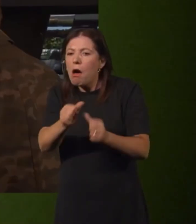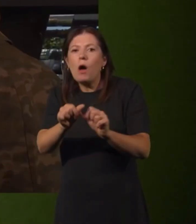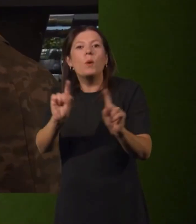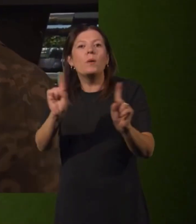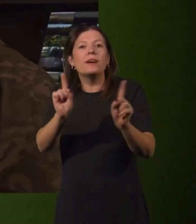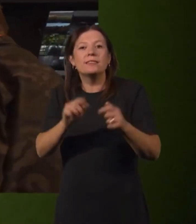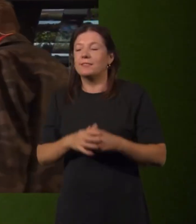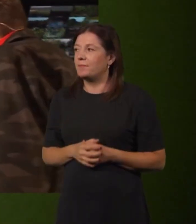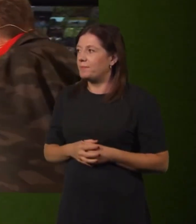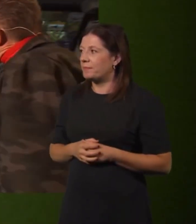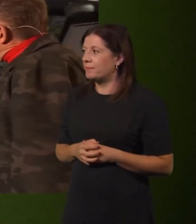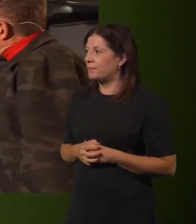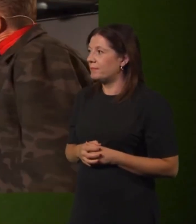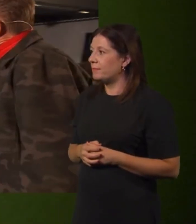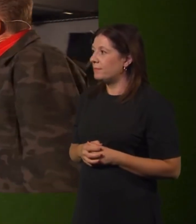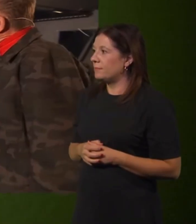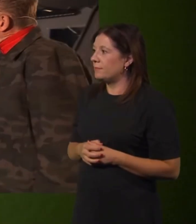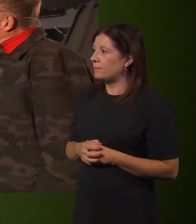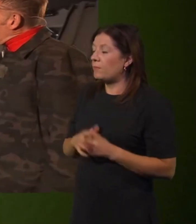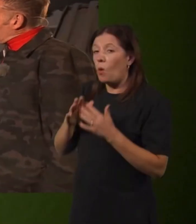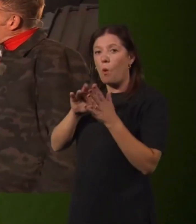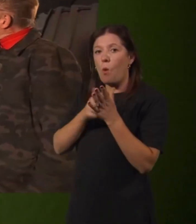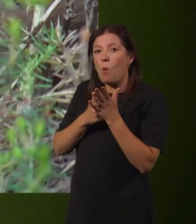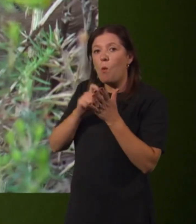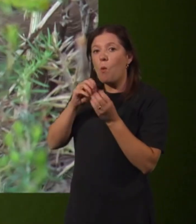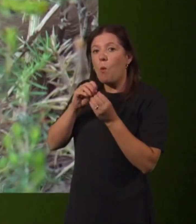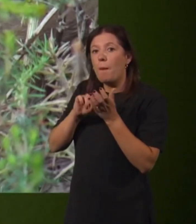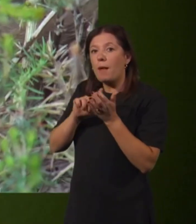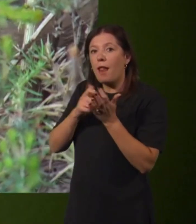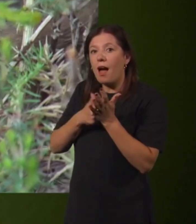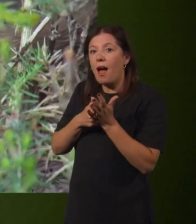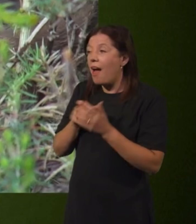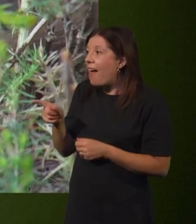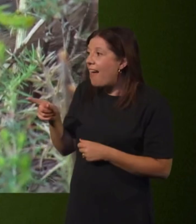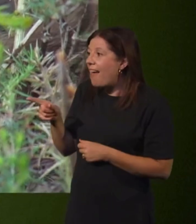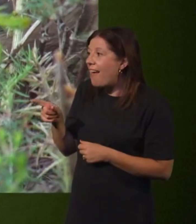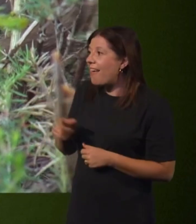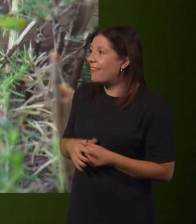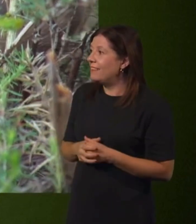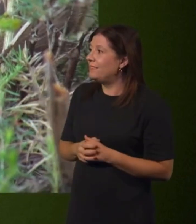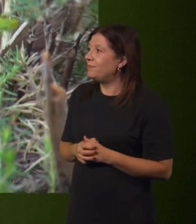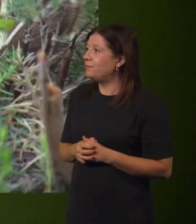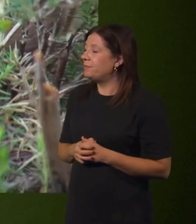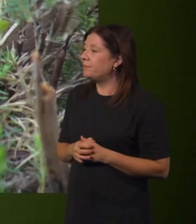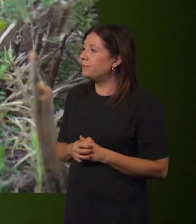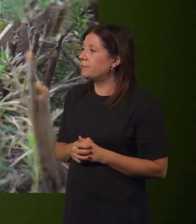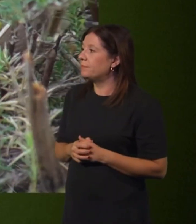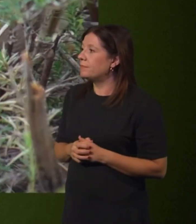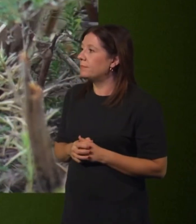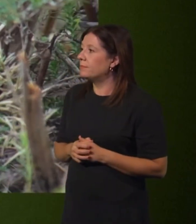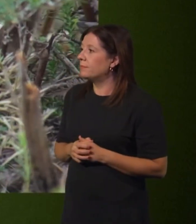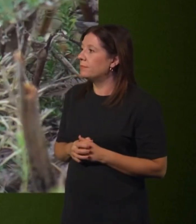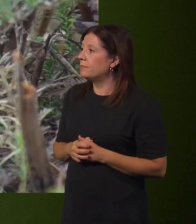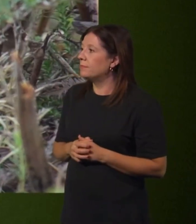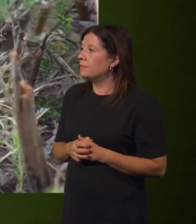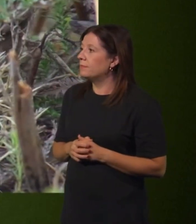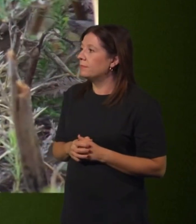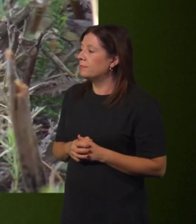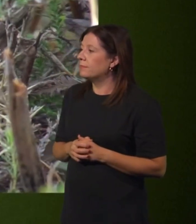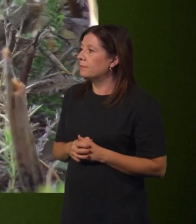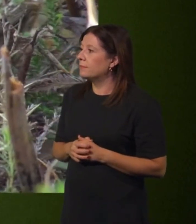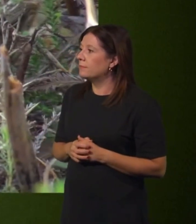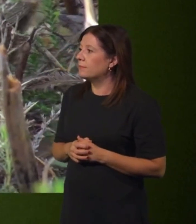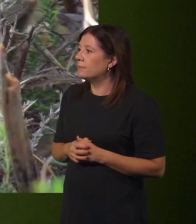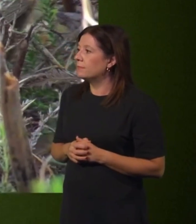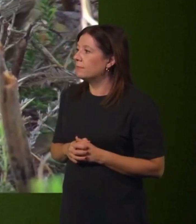OK, Joe, let's have a quick squint at our Dartford Warbler. And look, they're actually coming in. Look at that. That's sensational stuff. So this is one of